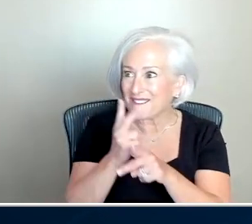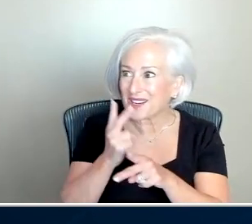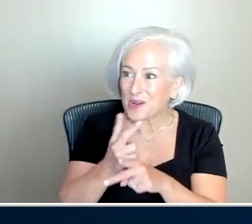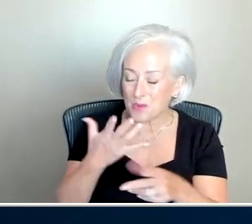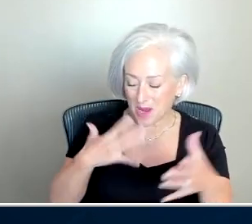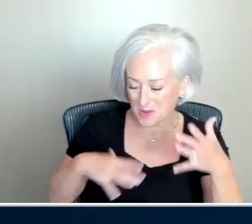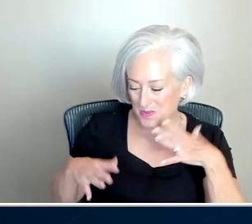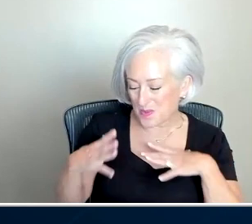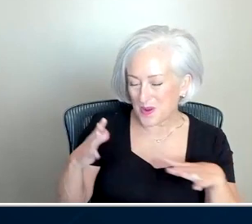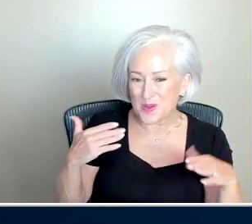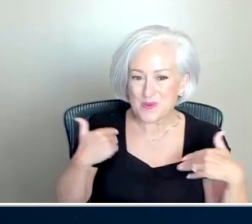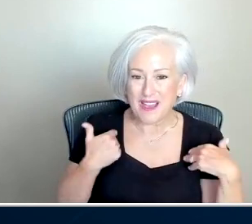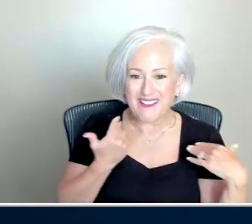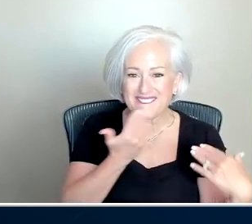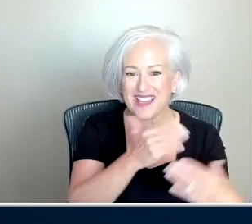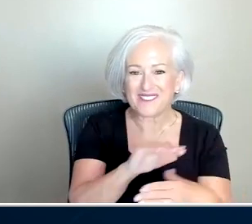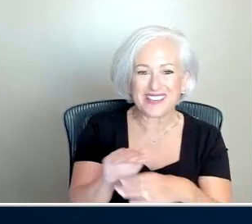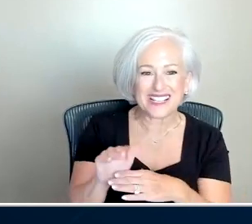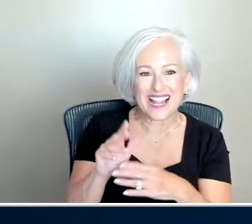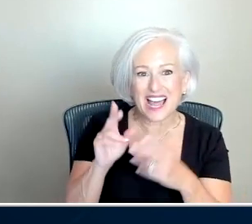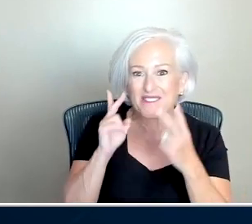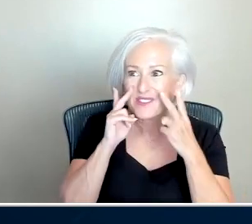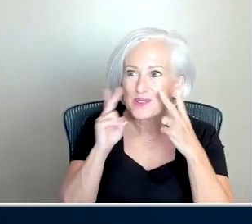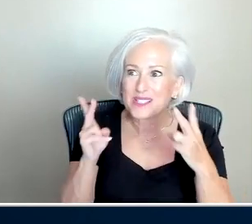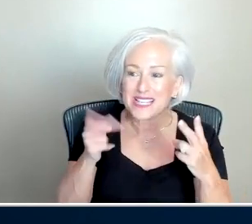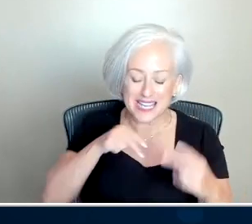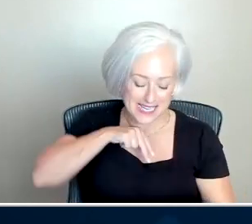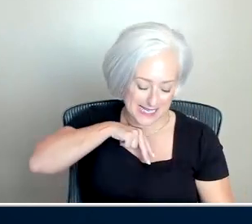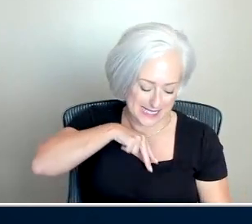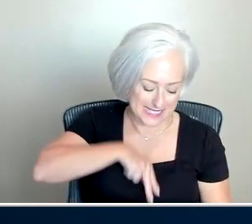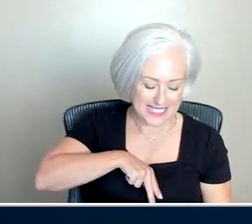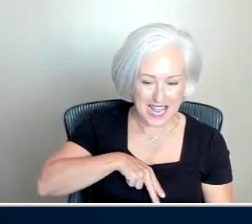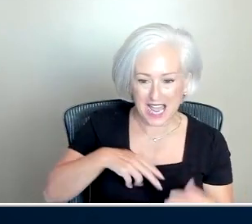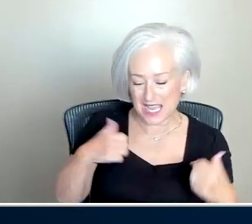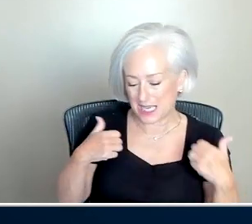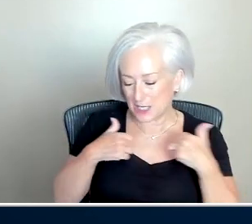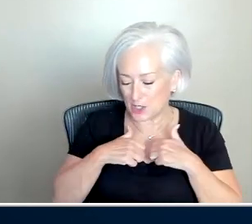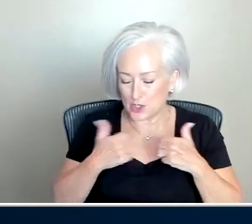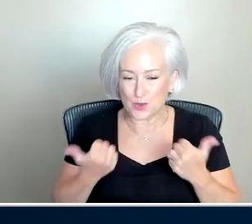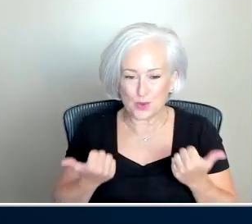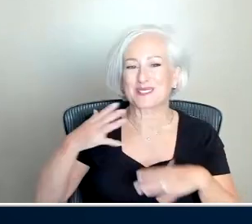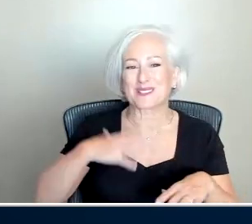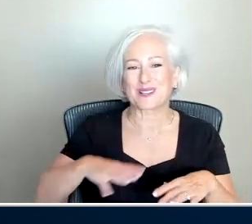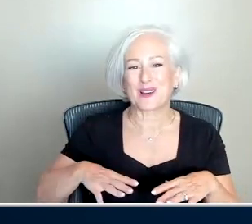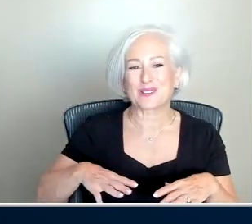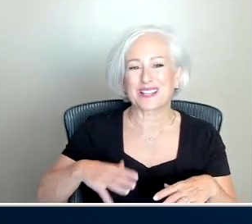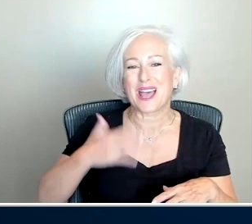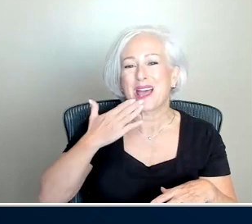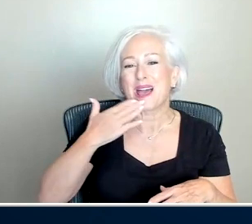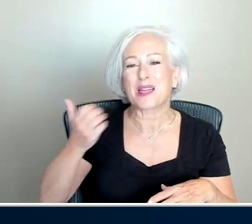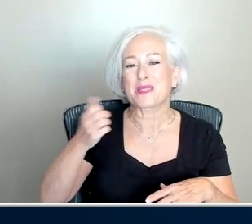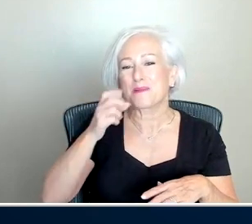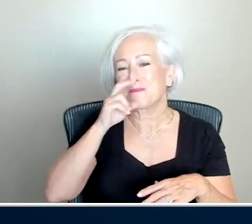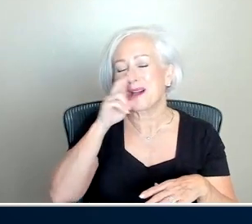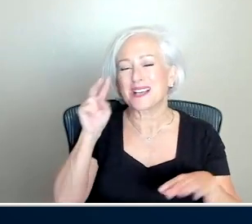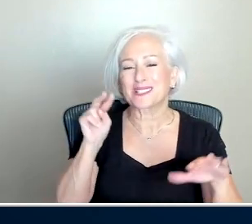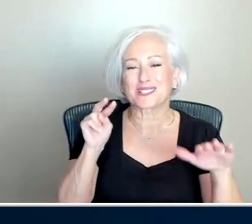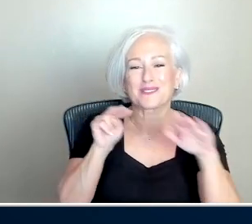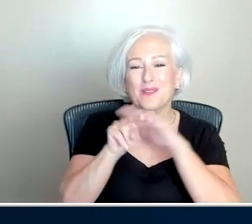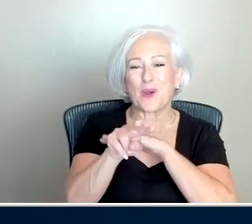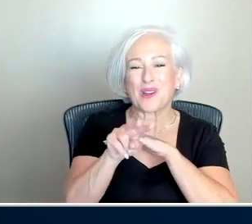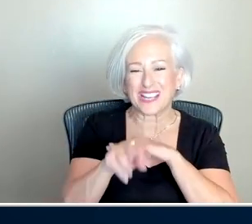okay, what's his tie going to look like? What's his shirt, his suit? You just had the best outfits and the best forecast, so thank you. I still have all